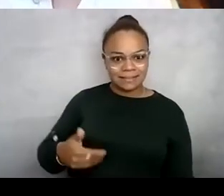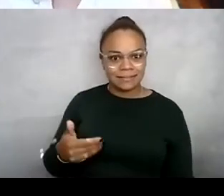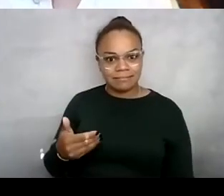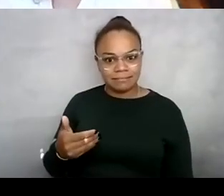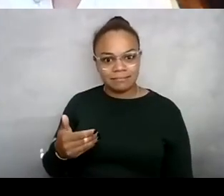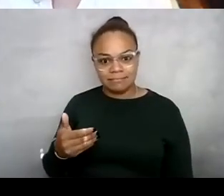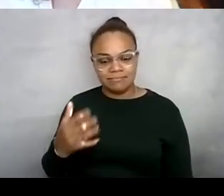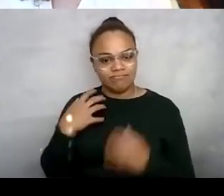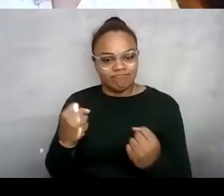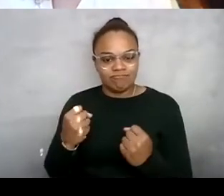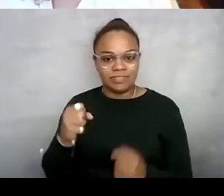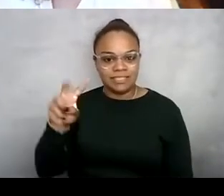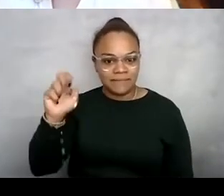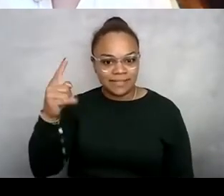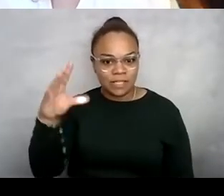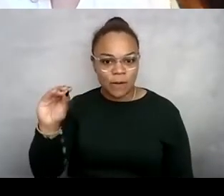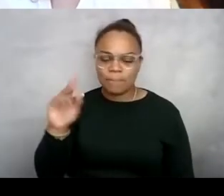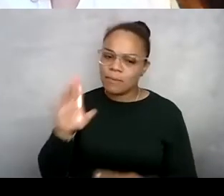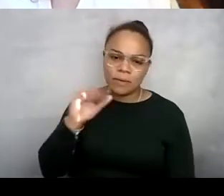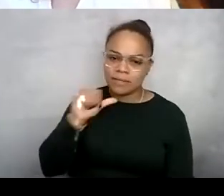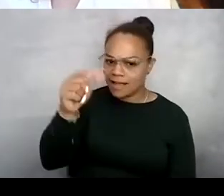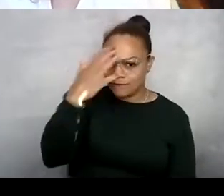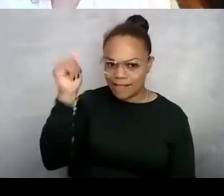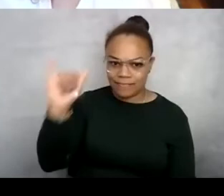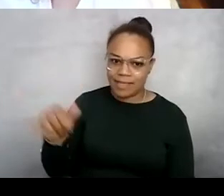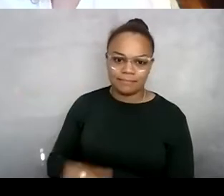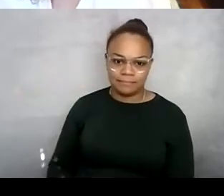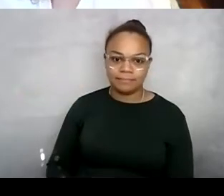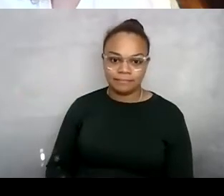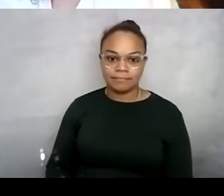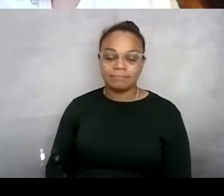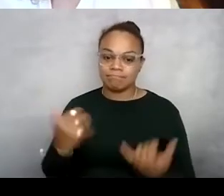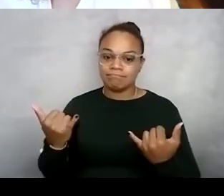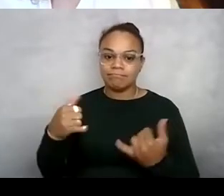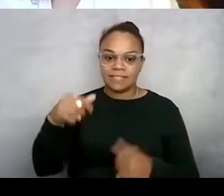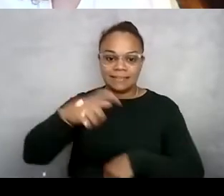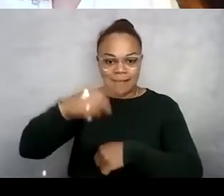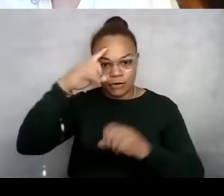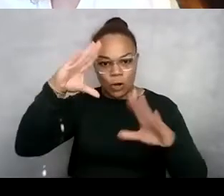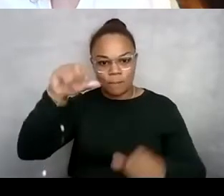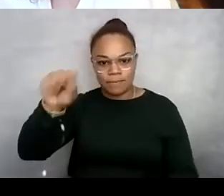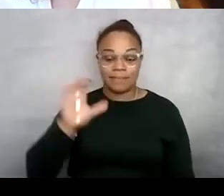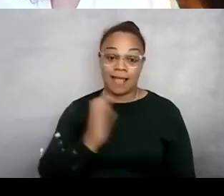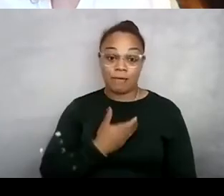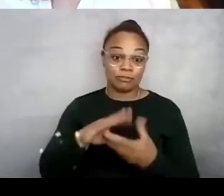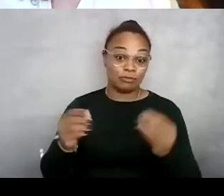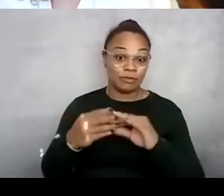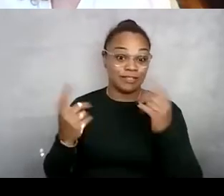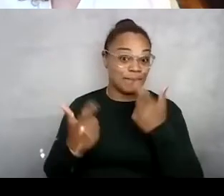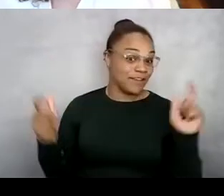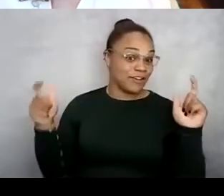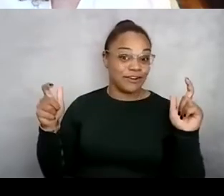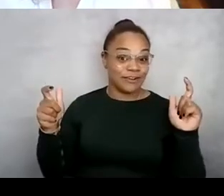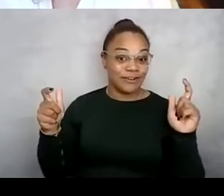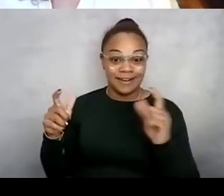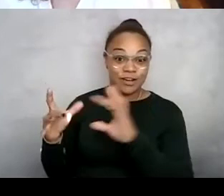that, and neither will we. So, yes, it is a time for hope. Our stories are bigger, our